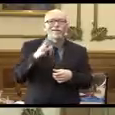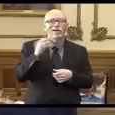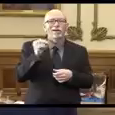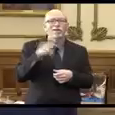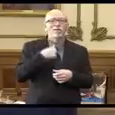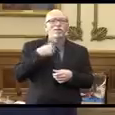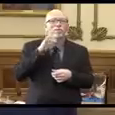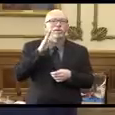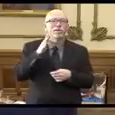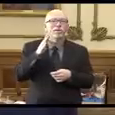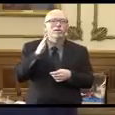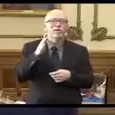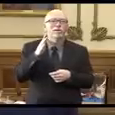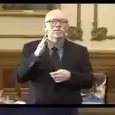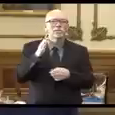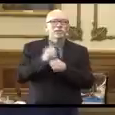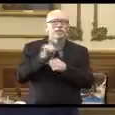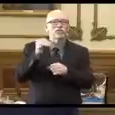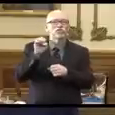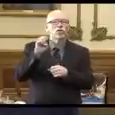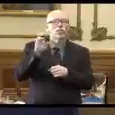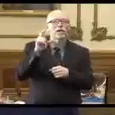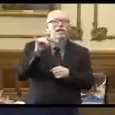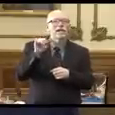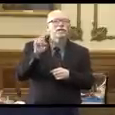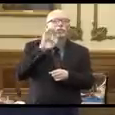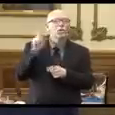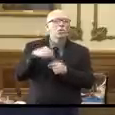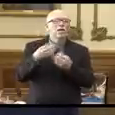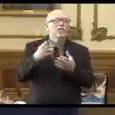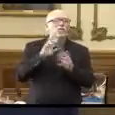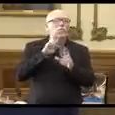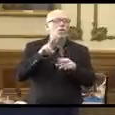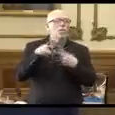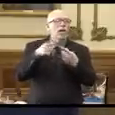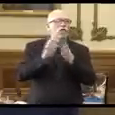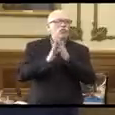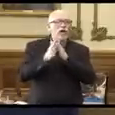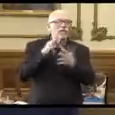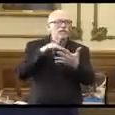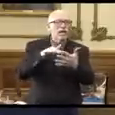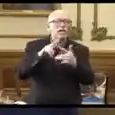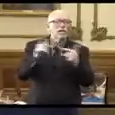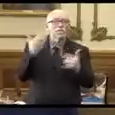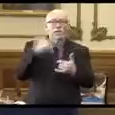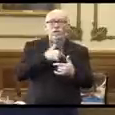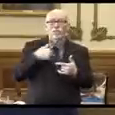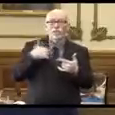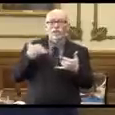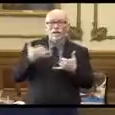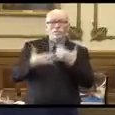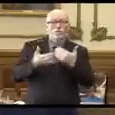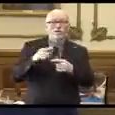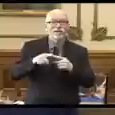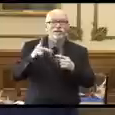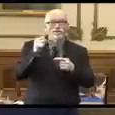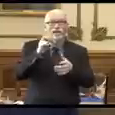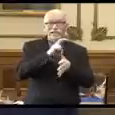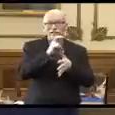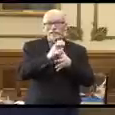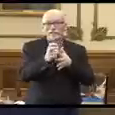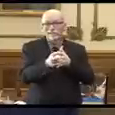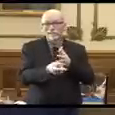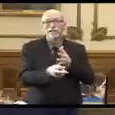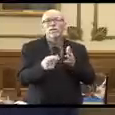get Joe McGinnis Abdullah to come in and give a report on some traffic studies as well, because as we're moving through these different phases, we are